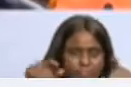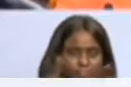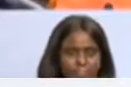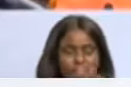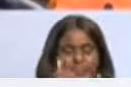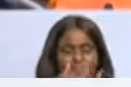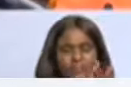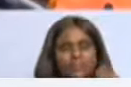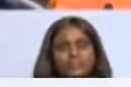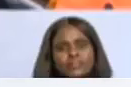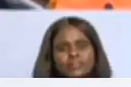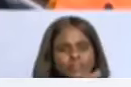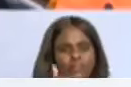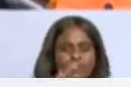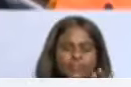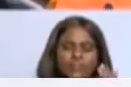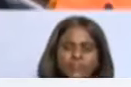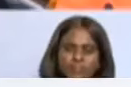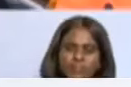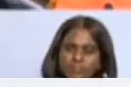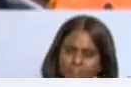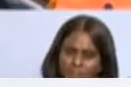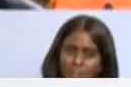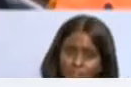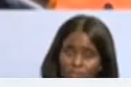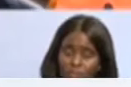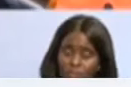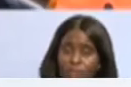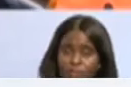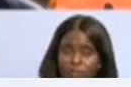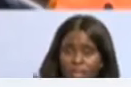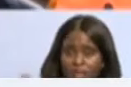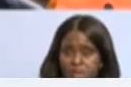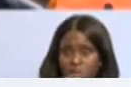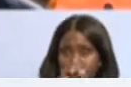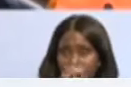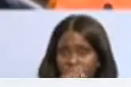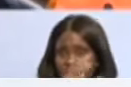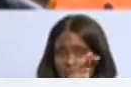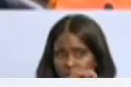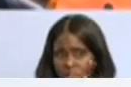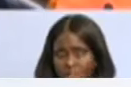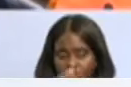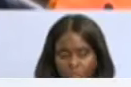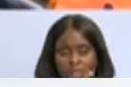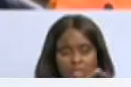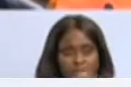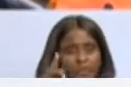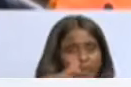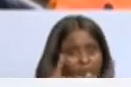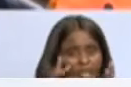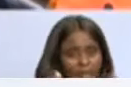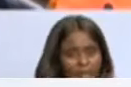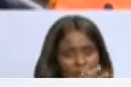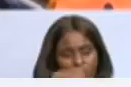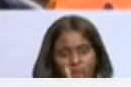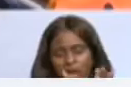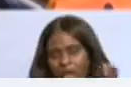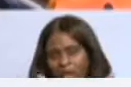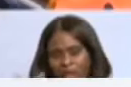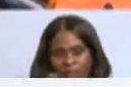current country's current power deficit, ZESCO Limited, with various partners,